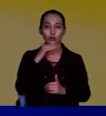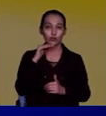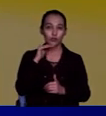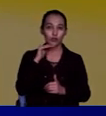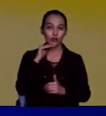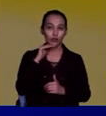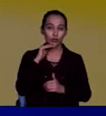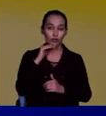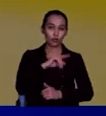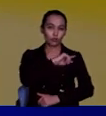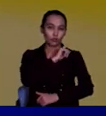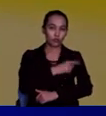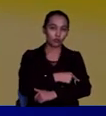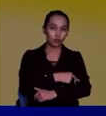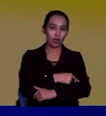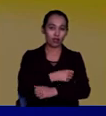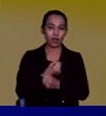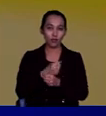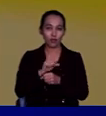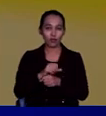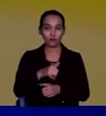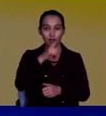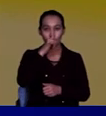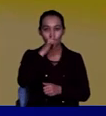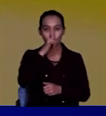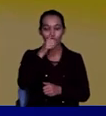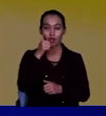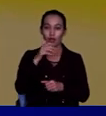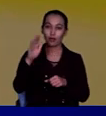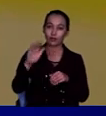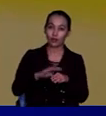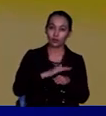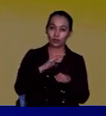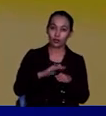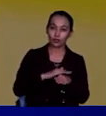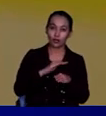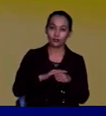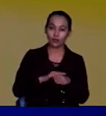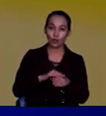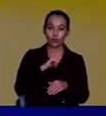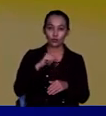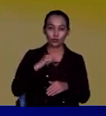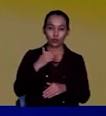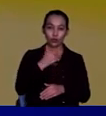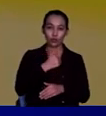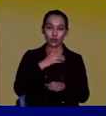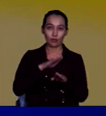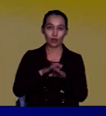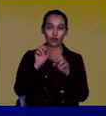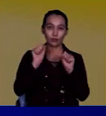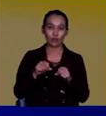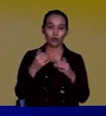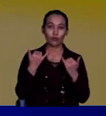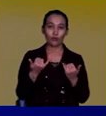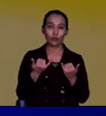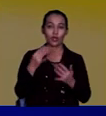narsaga zo'ravonlik bilan emas, olijanoblik bilan erishsa bo'ladi. Bugungi